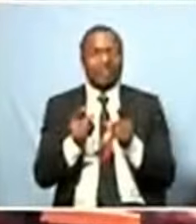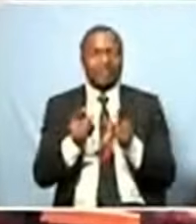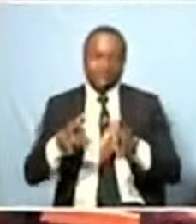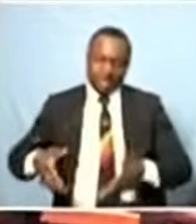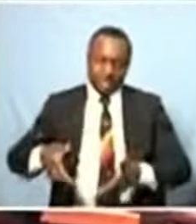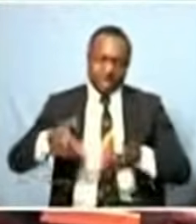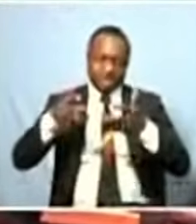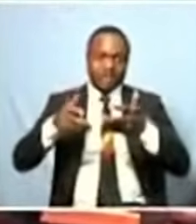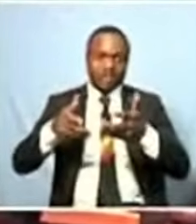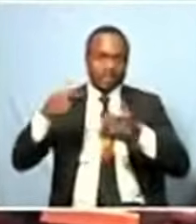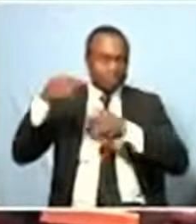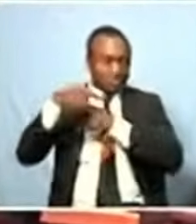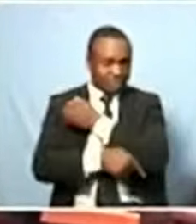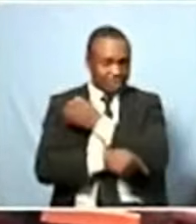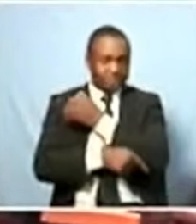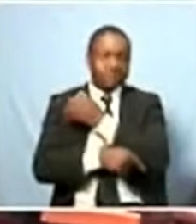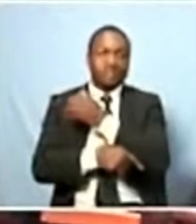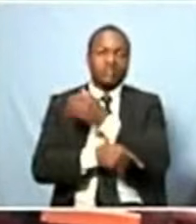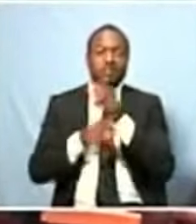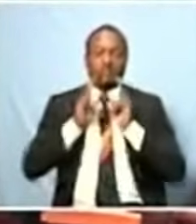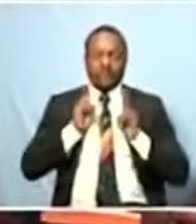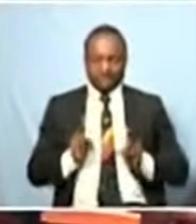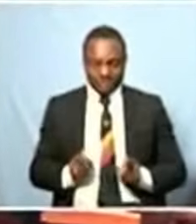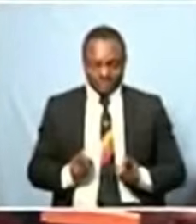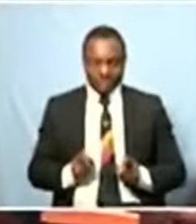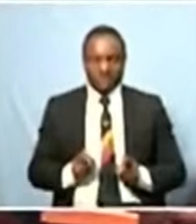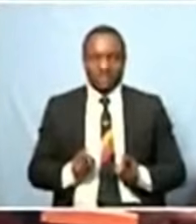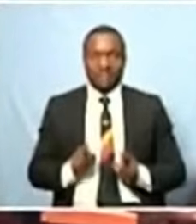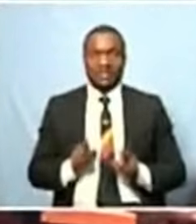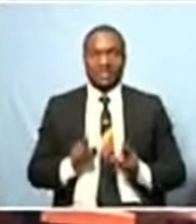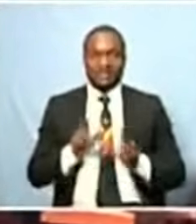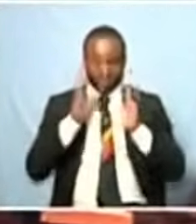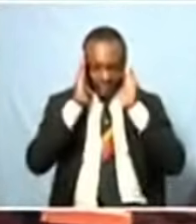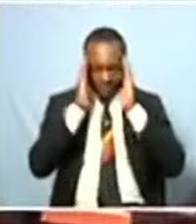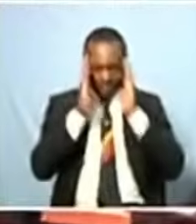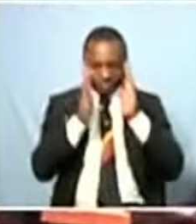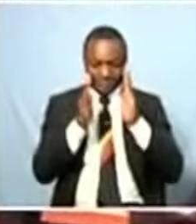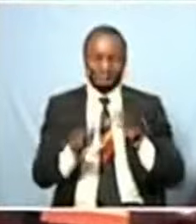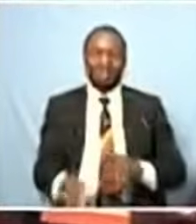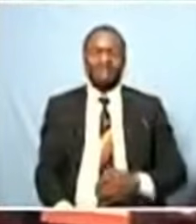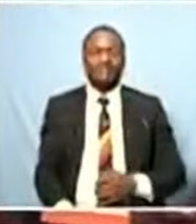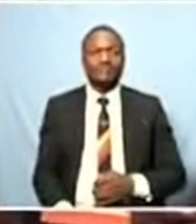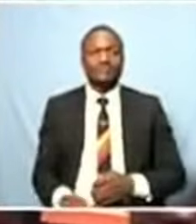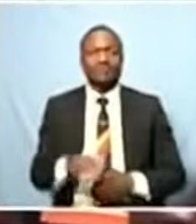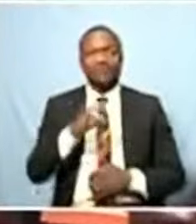with deep humility and commitment.